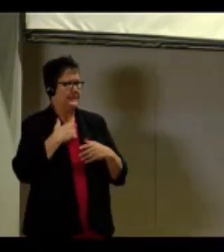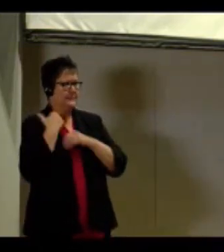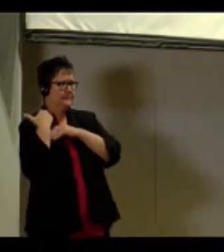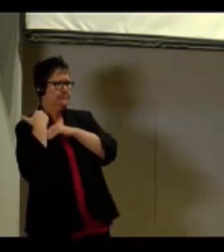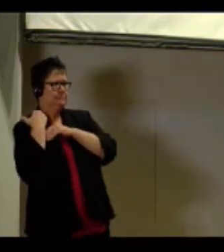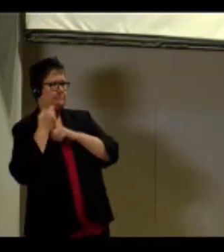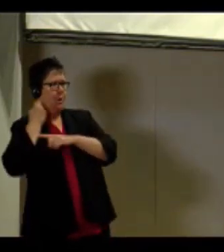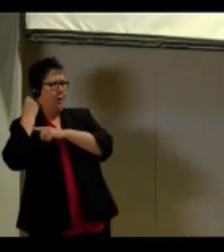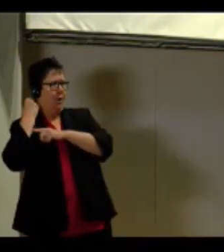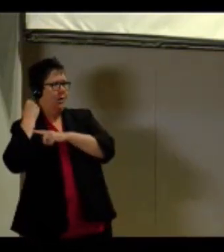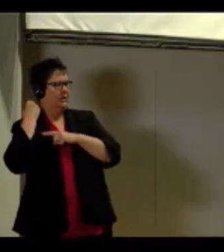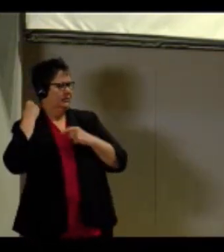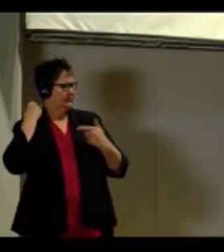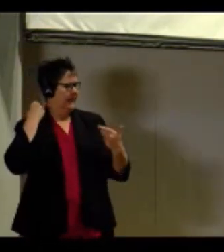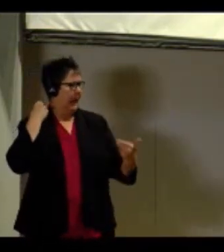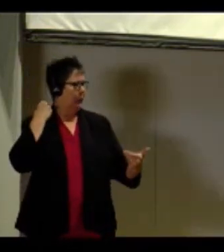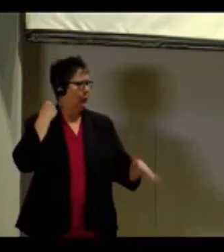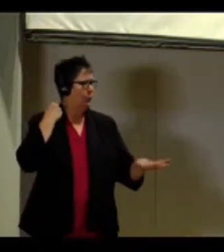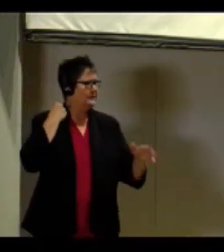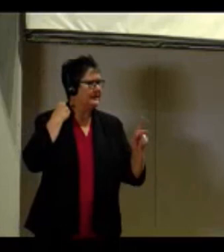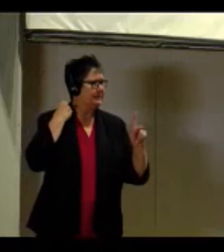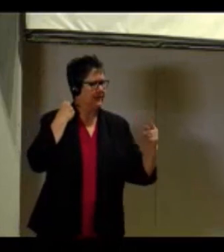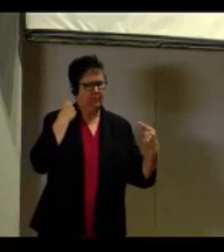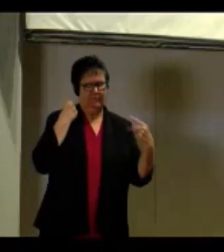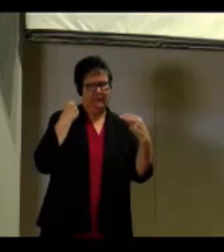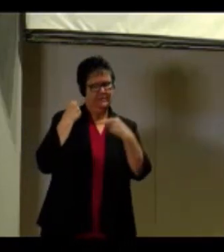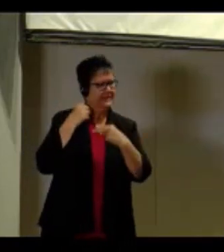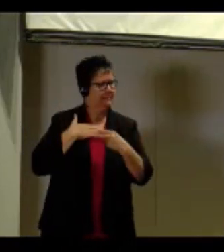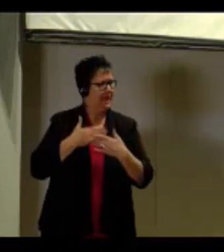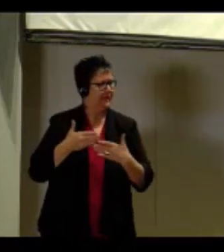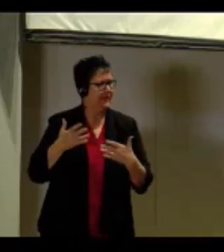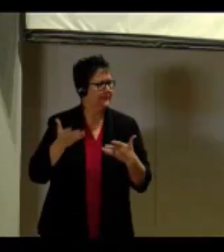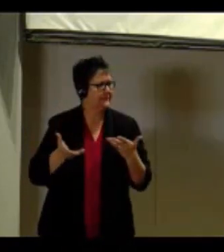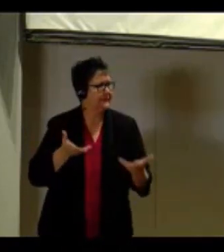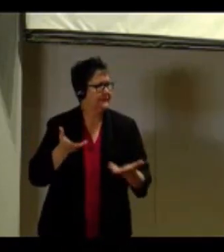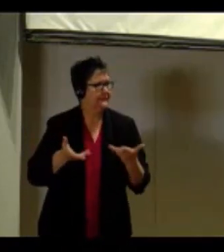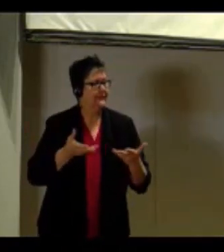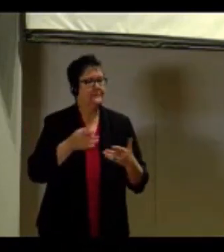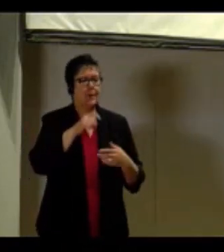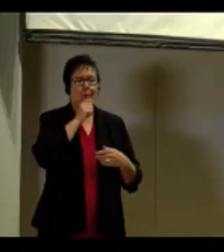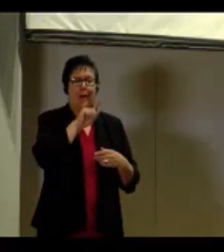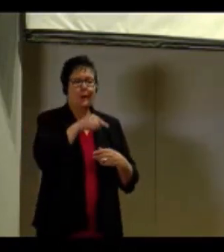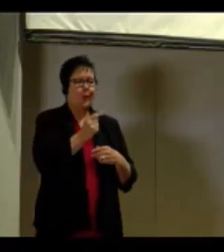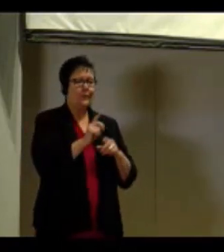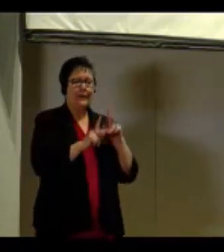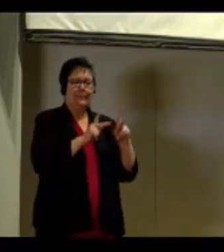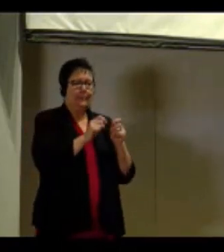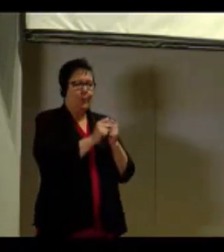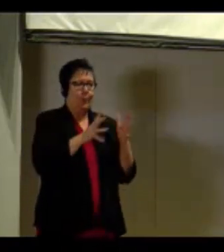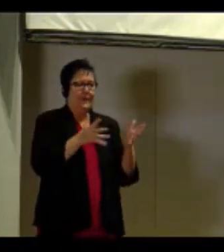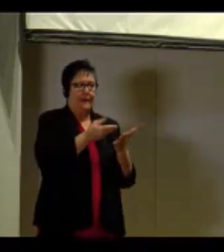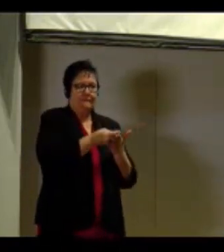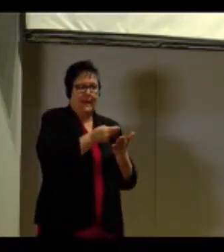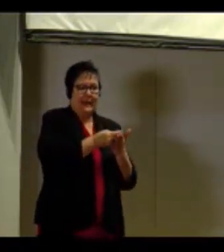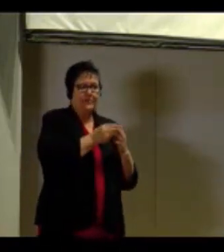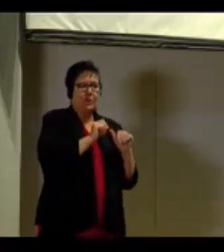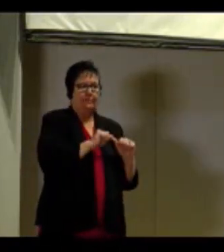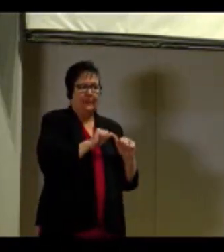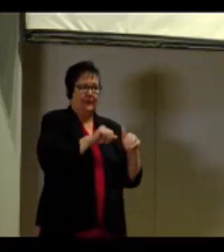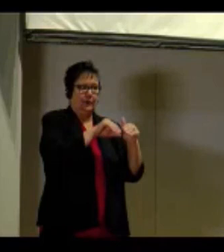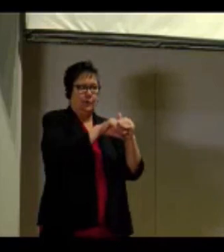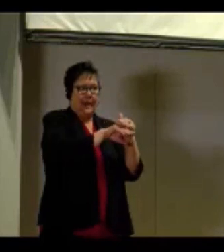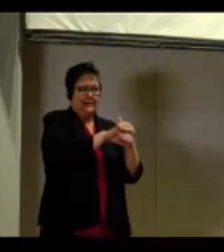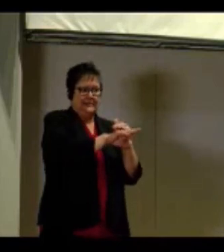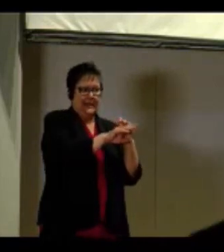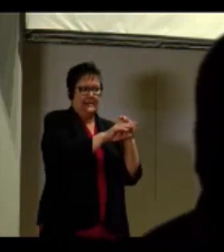are losing a large portion of the population. So it's not just those who don't have the financial ability to access